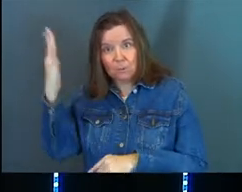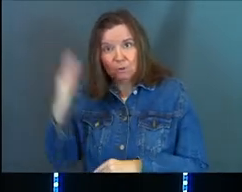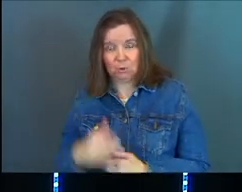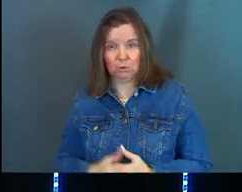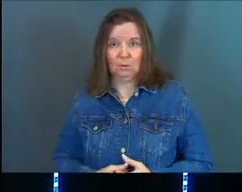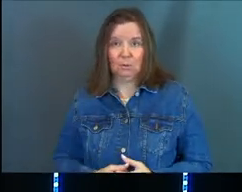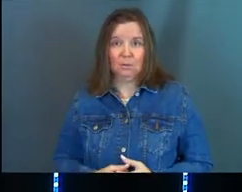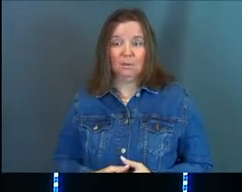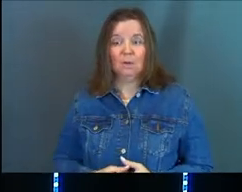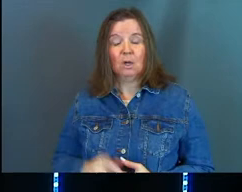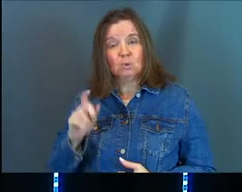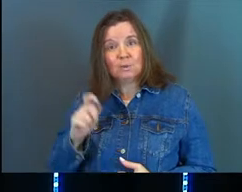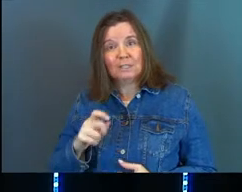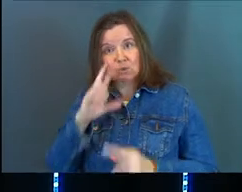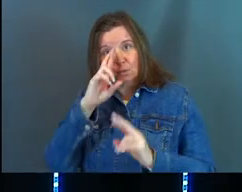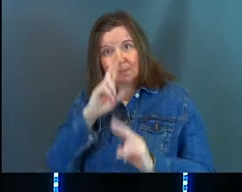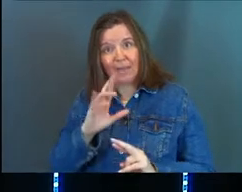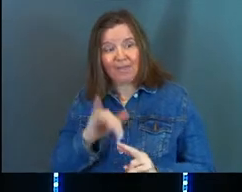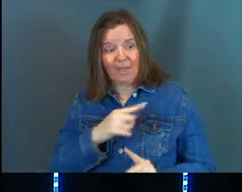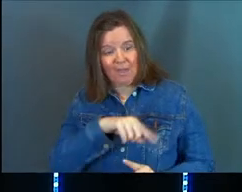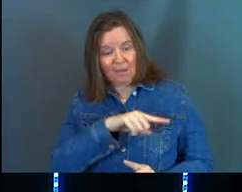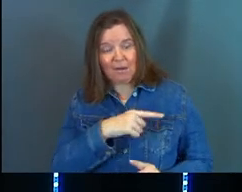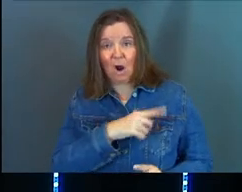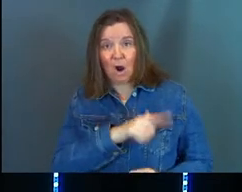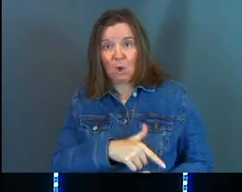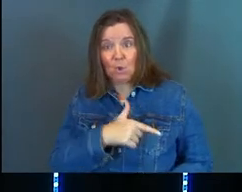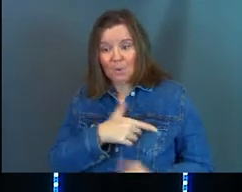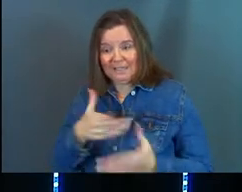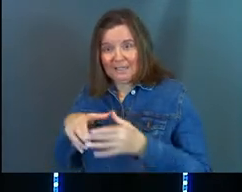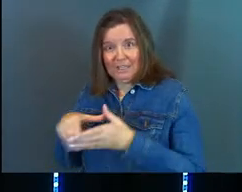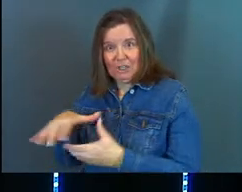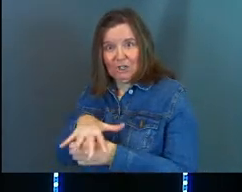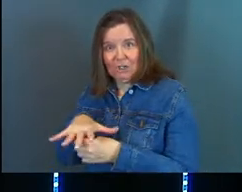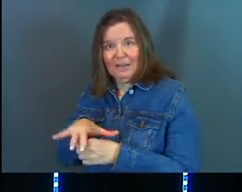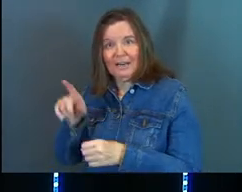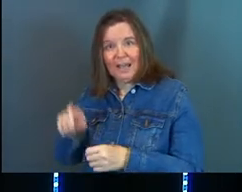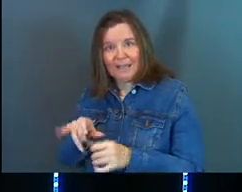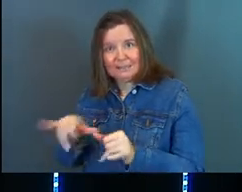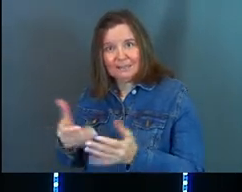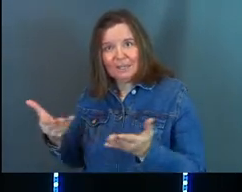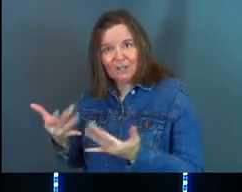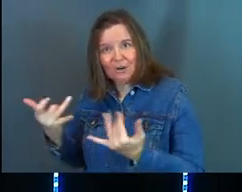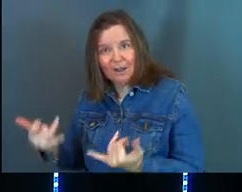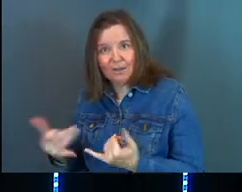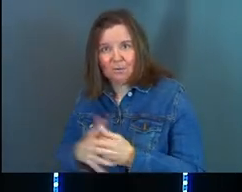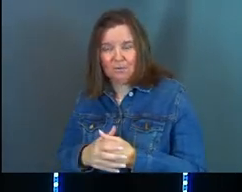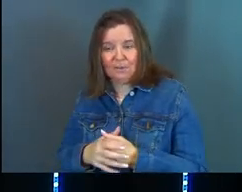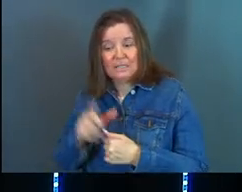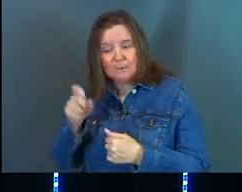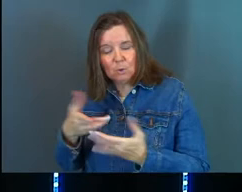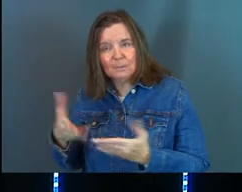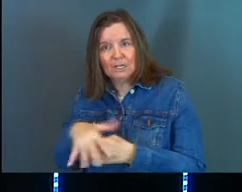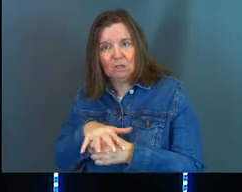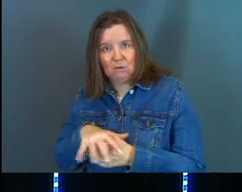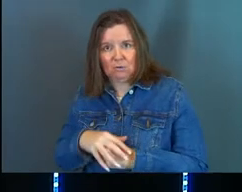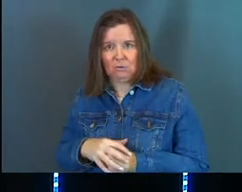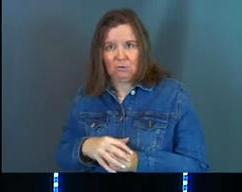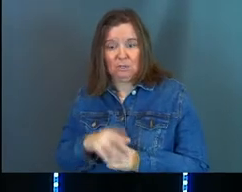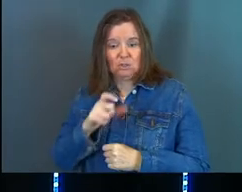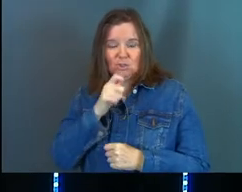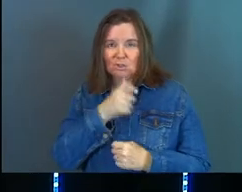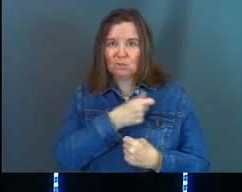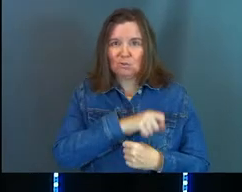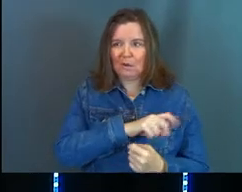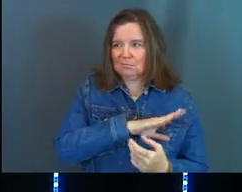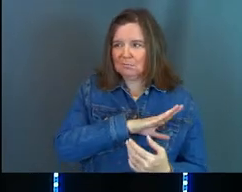future. And you need to respect that. Our loyalty is here, and it has to be here. It's supposed to be here. And you